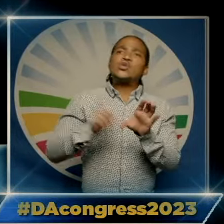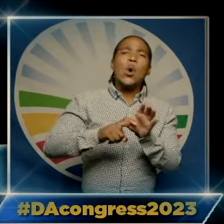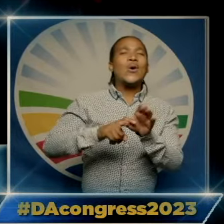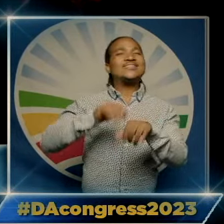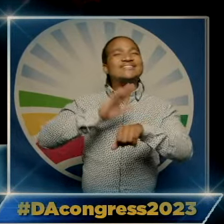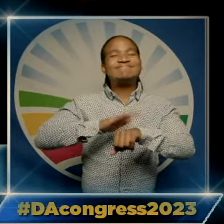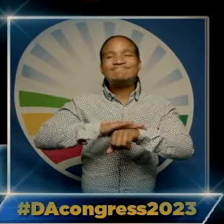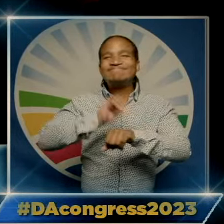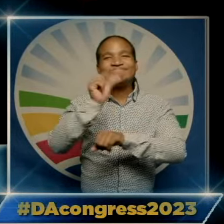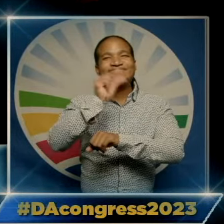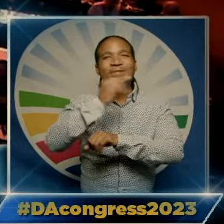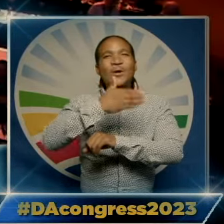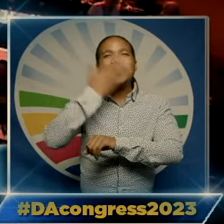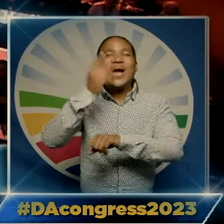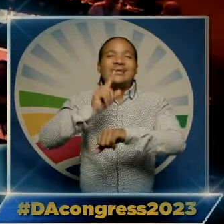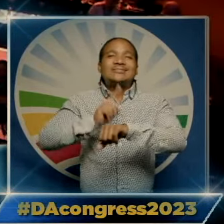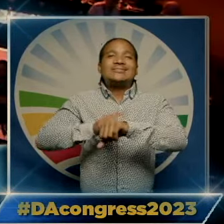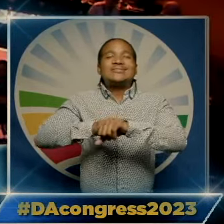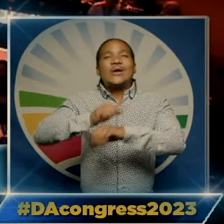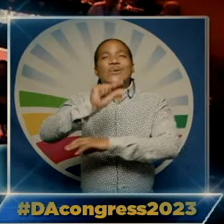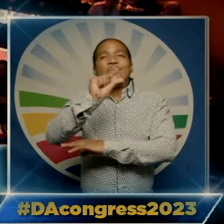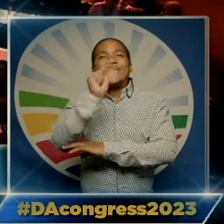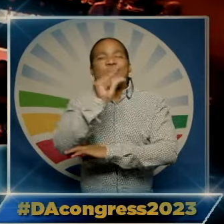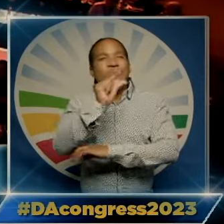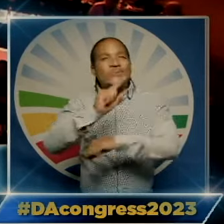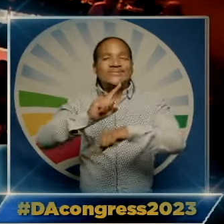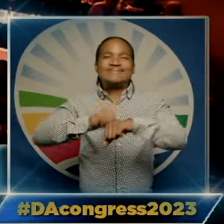kancane. Sakusele kancane.